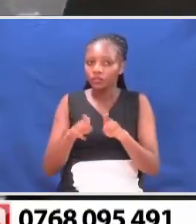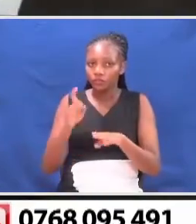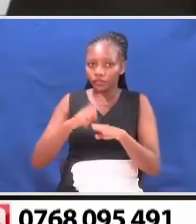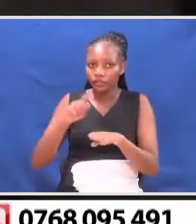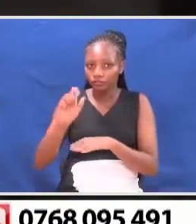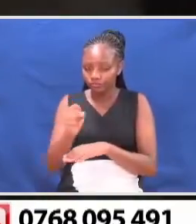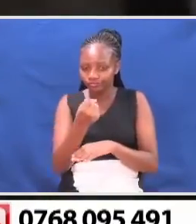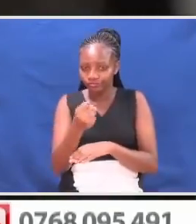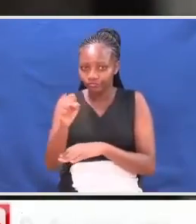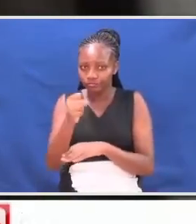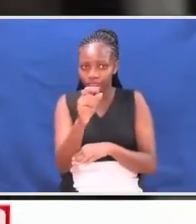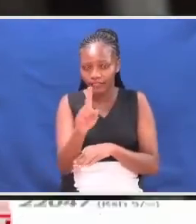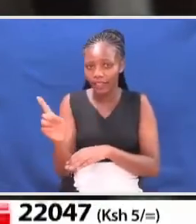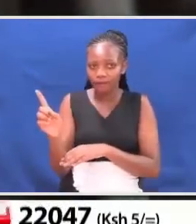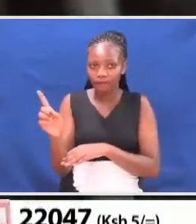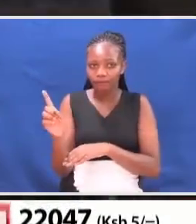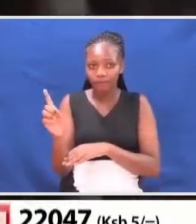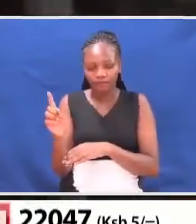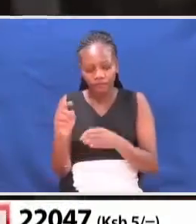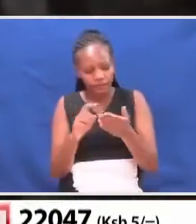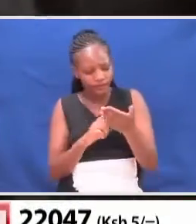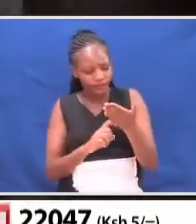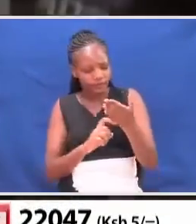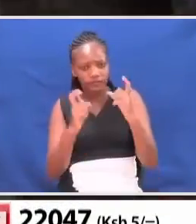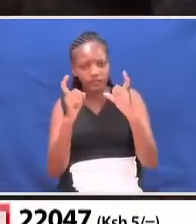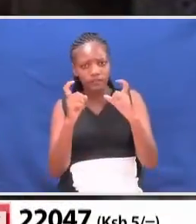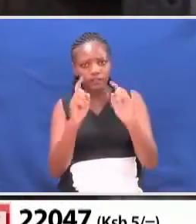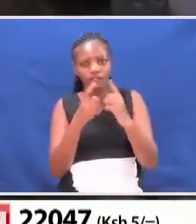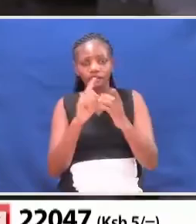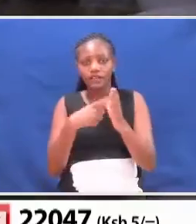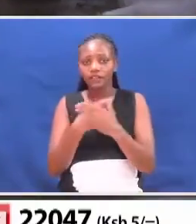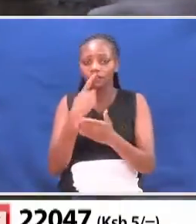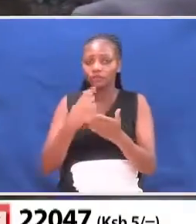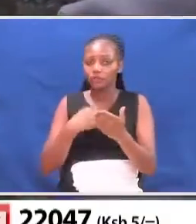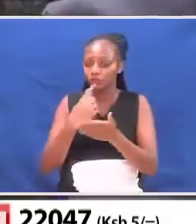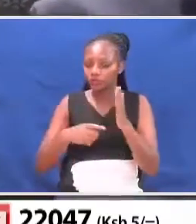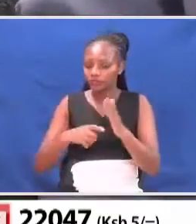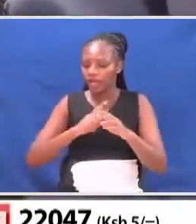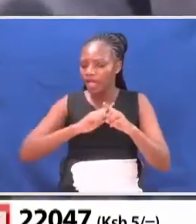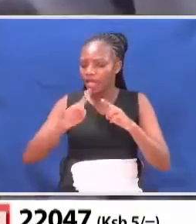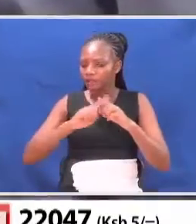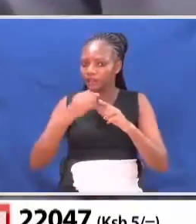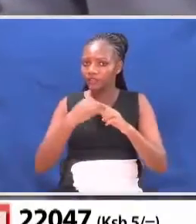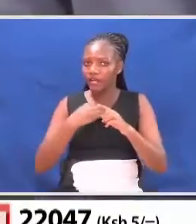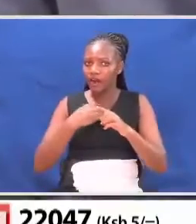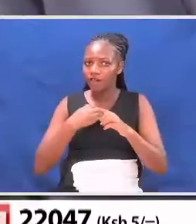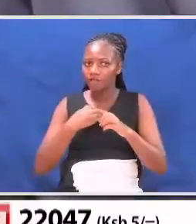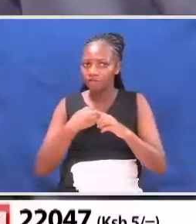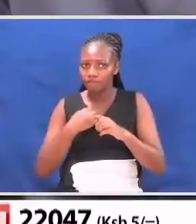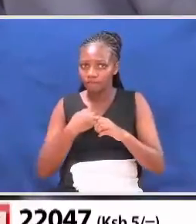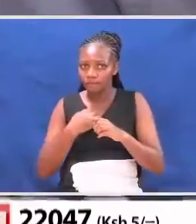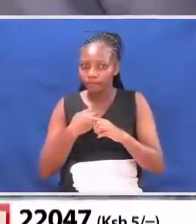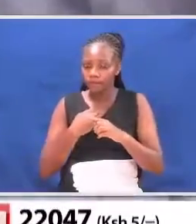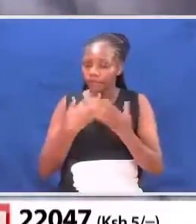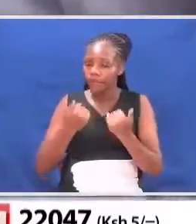walk down the memory lane through her photo album, she tells me how the journey to where she is, a reliable, competent